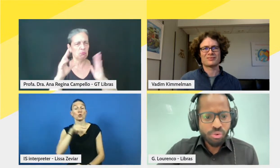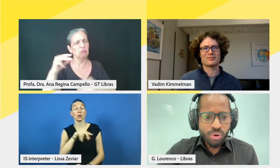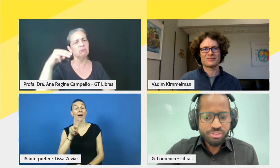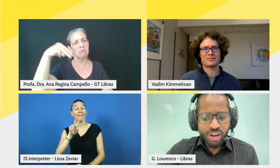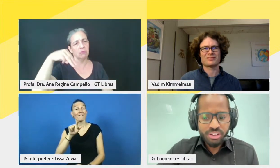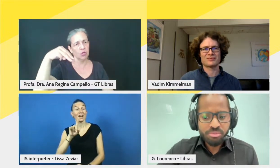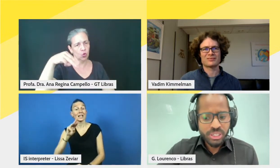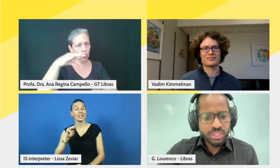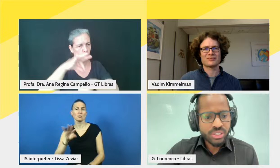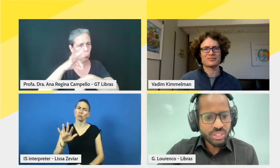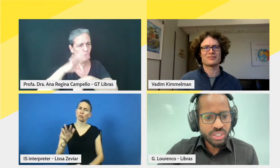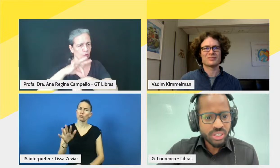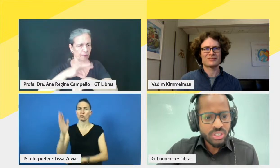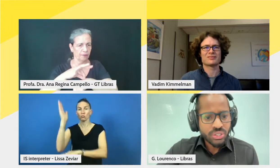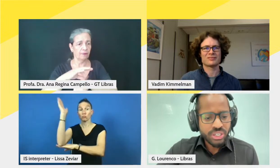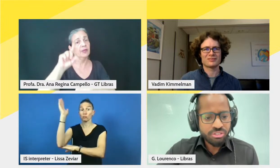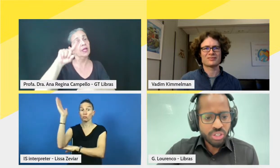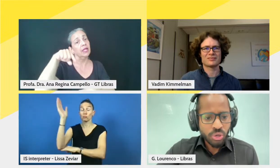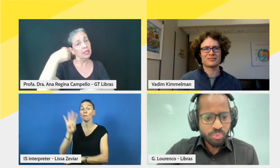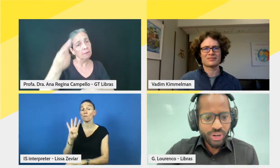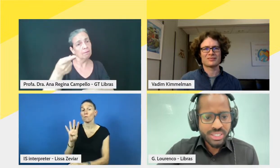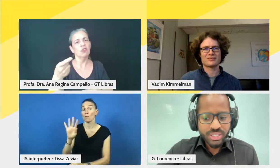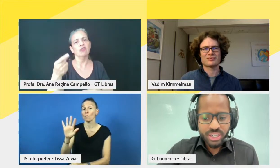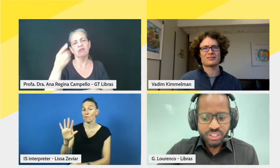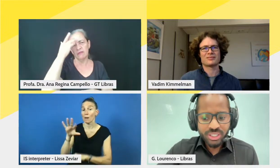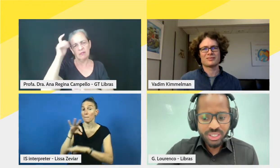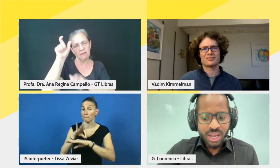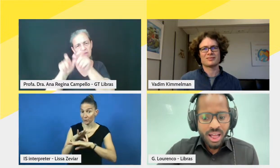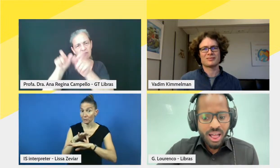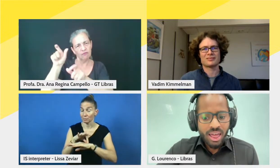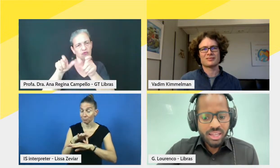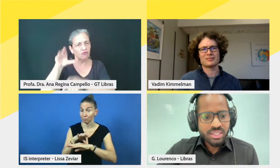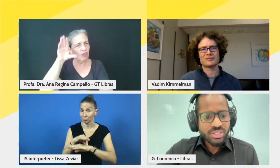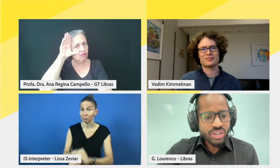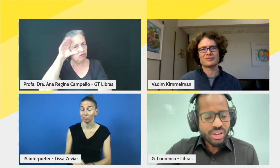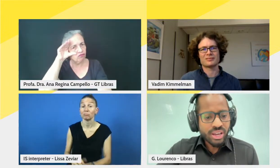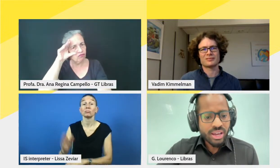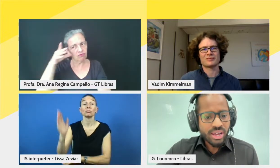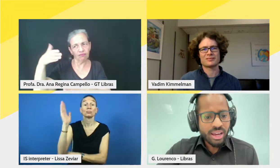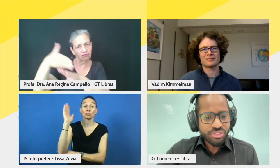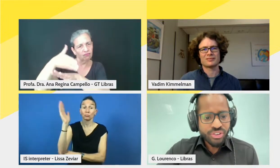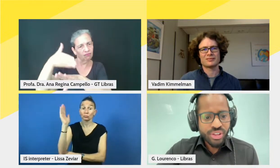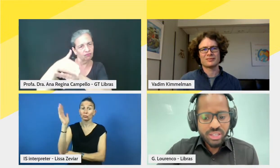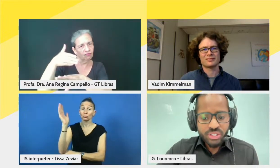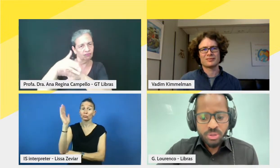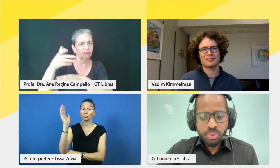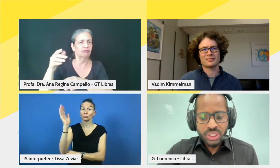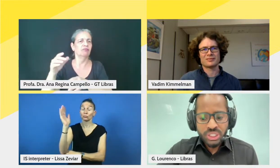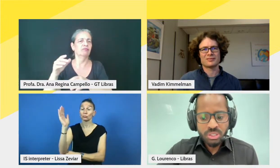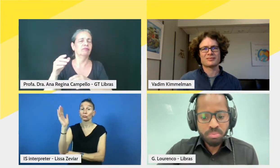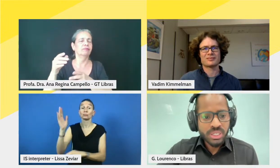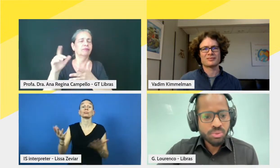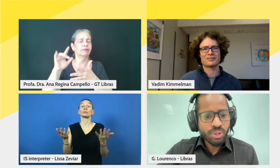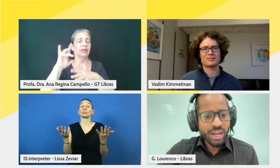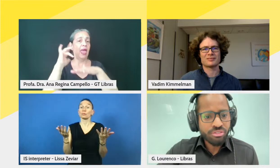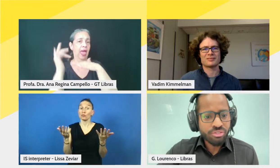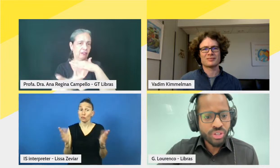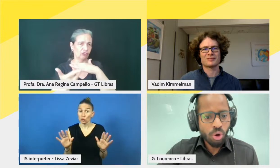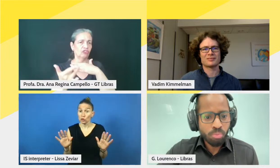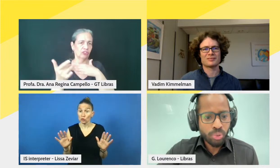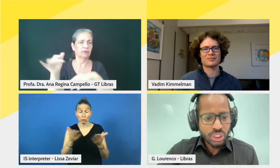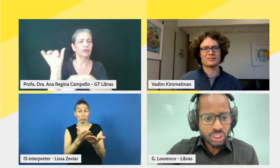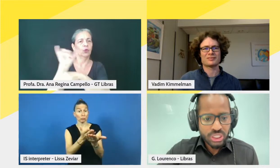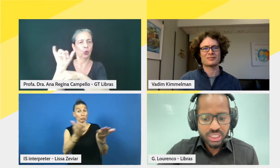approximately 45 minutes to give your presentation, and after that, participants will have